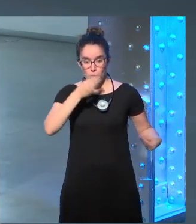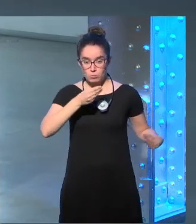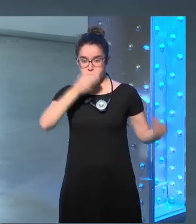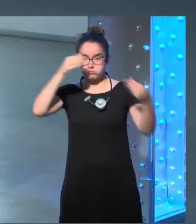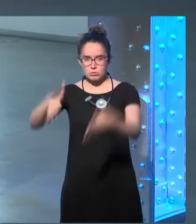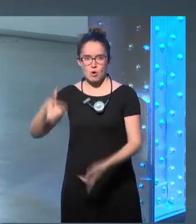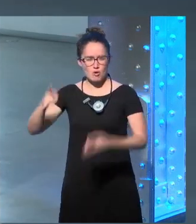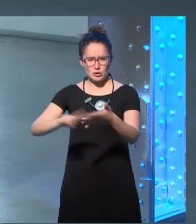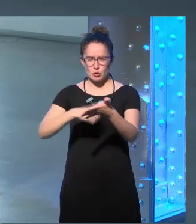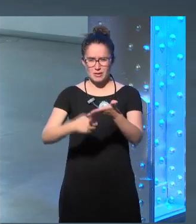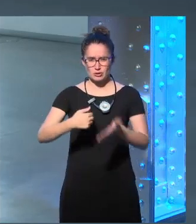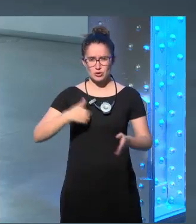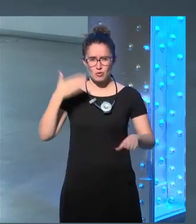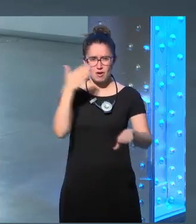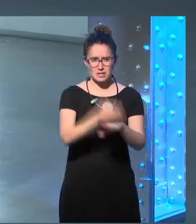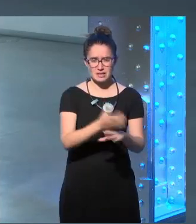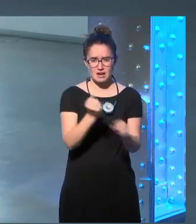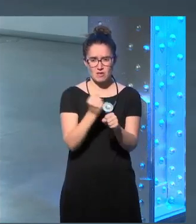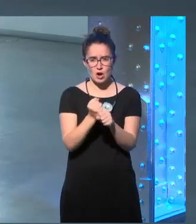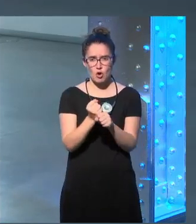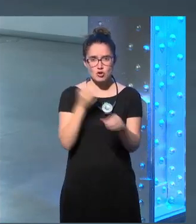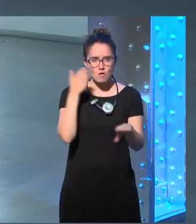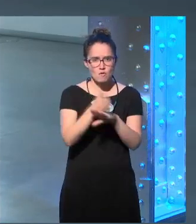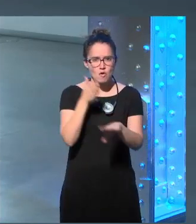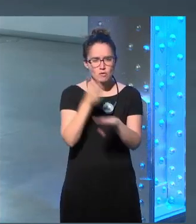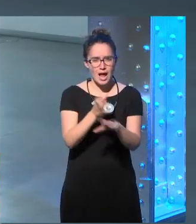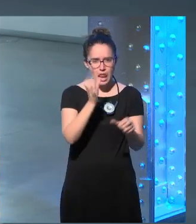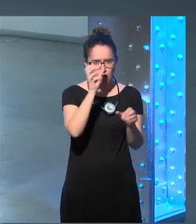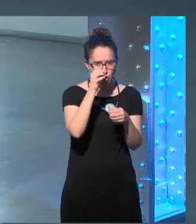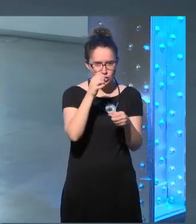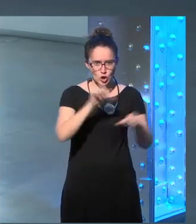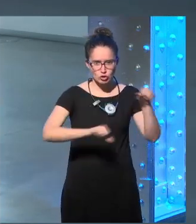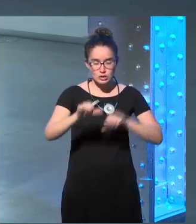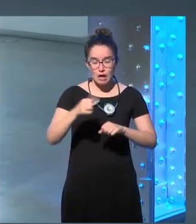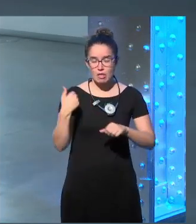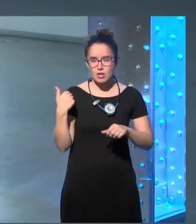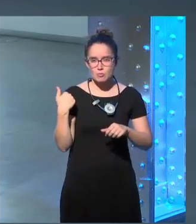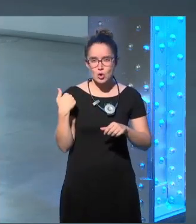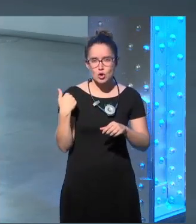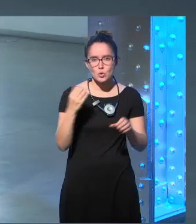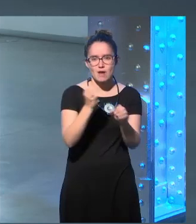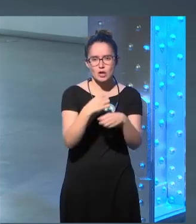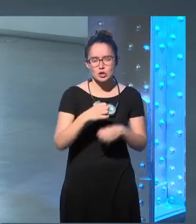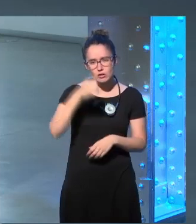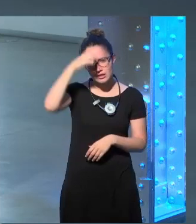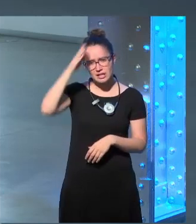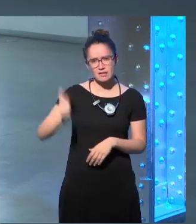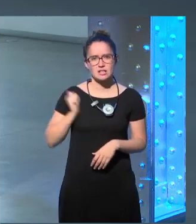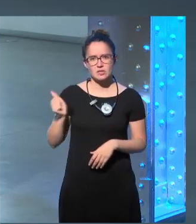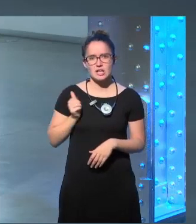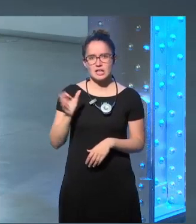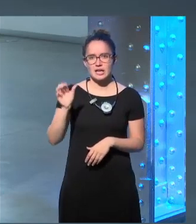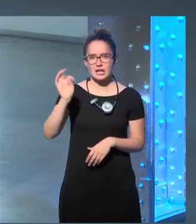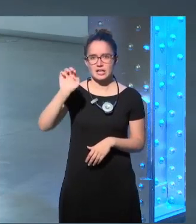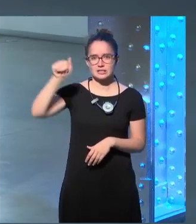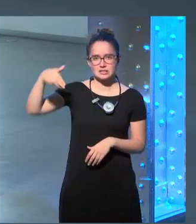over completely. But when in my daily work, I visit laboratories, and a few months ago I was in